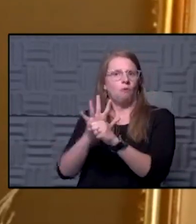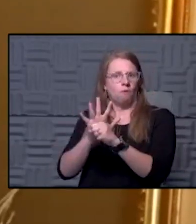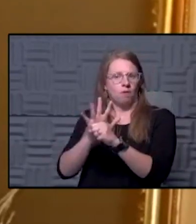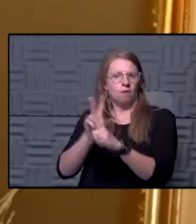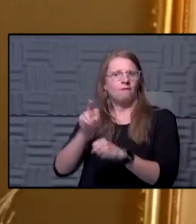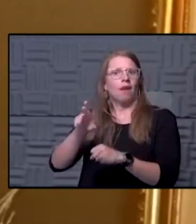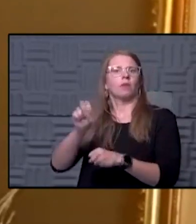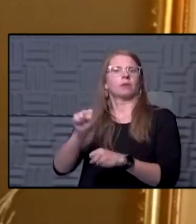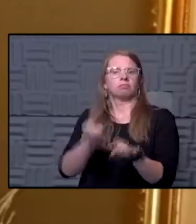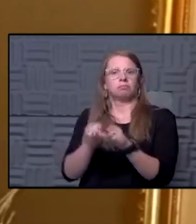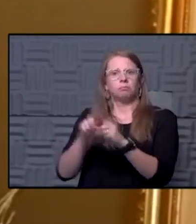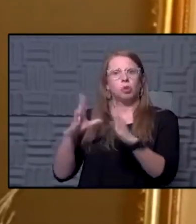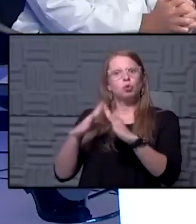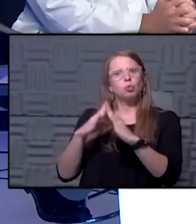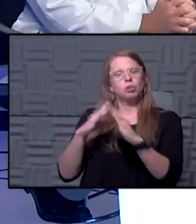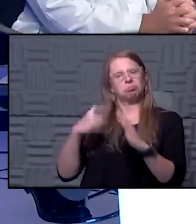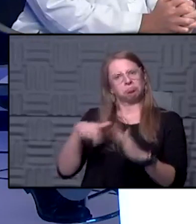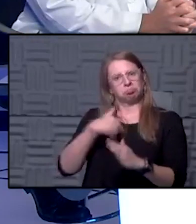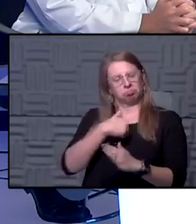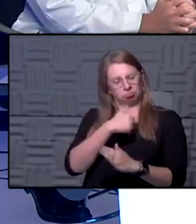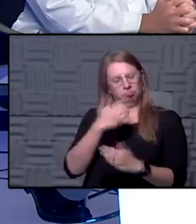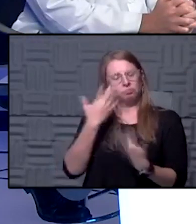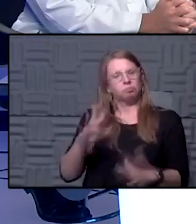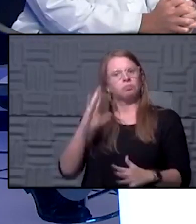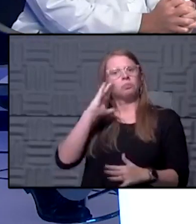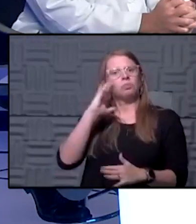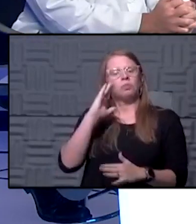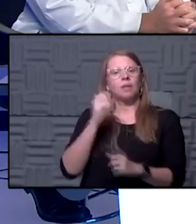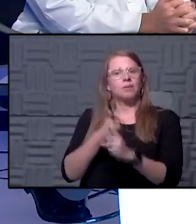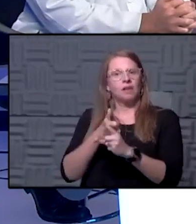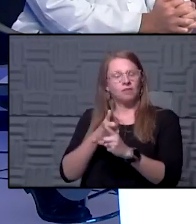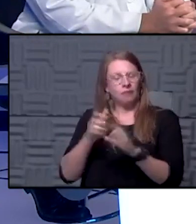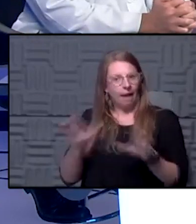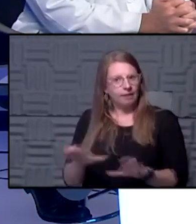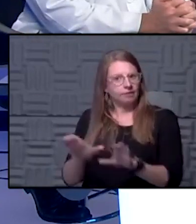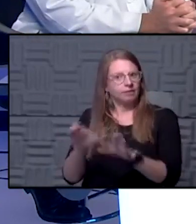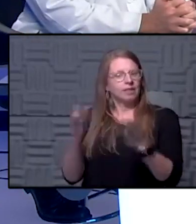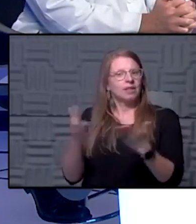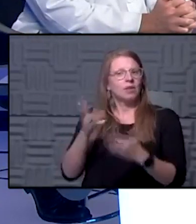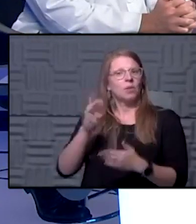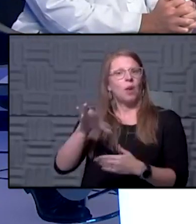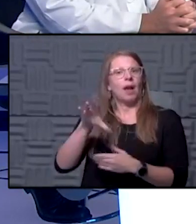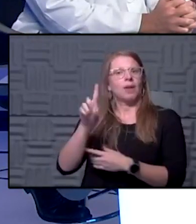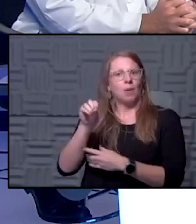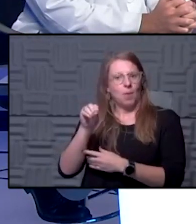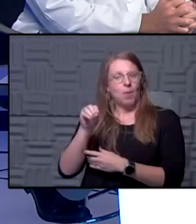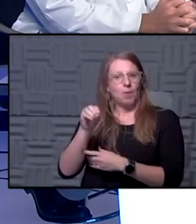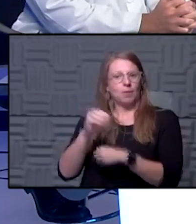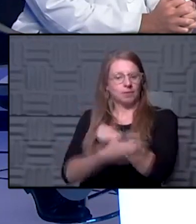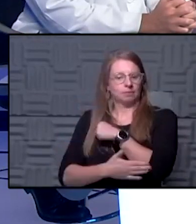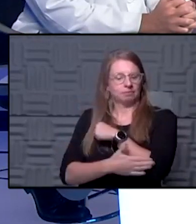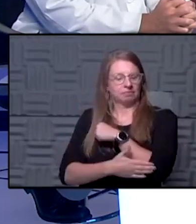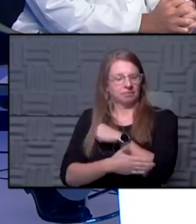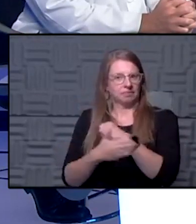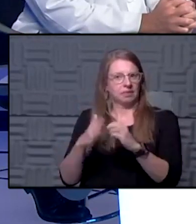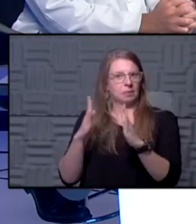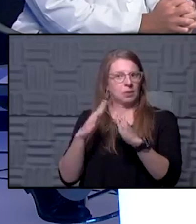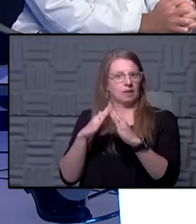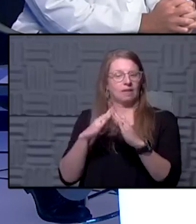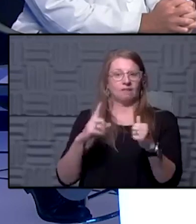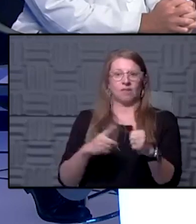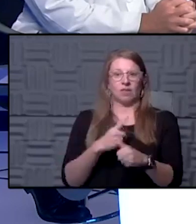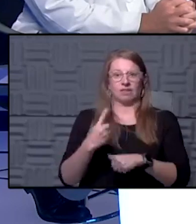and about the community, because I know Pastor Brady is very active here in the Wyandotte community. But first today,